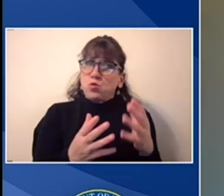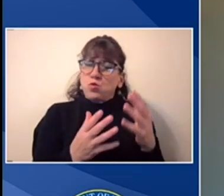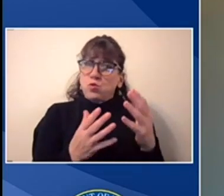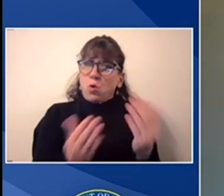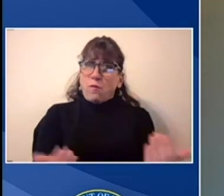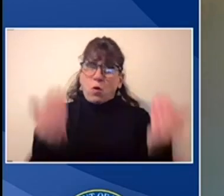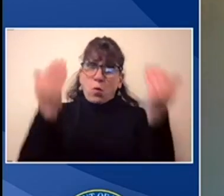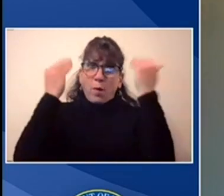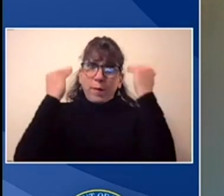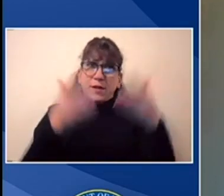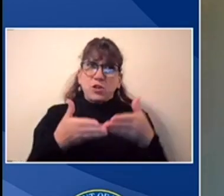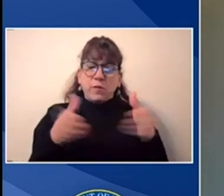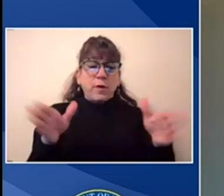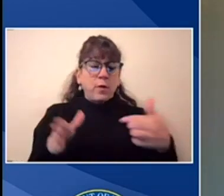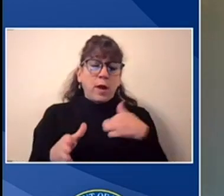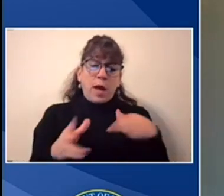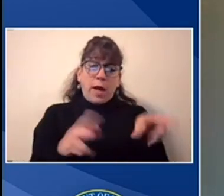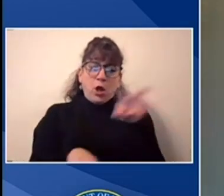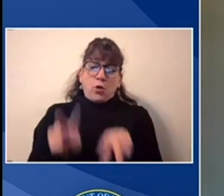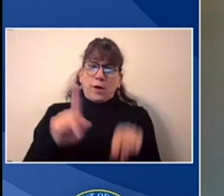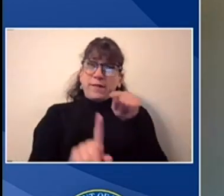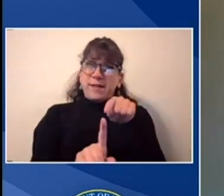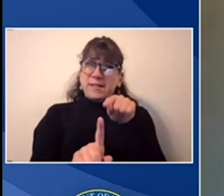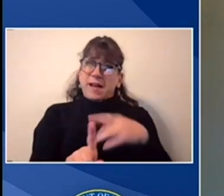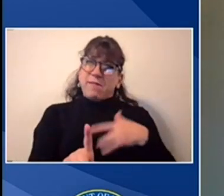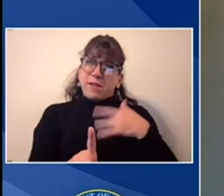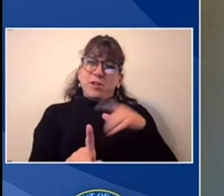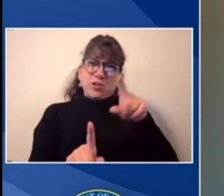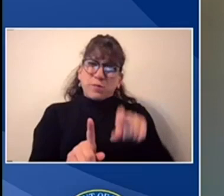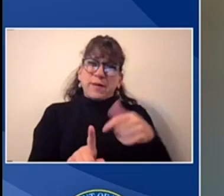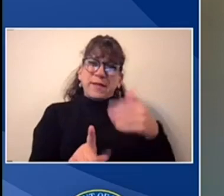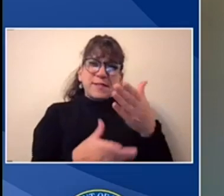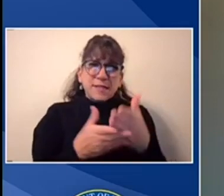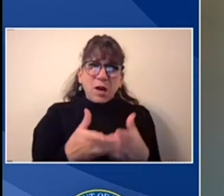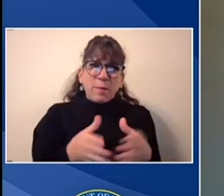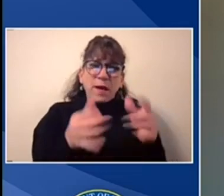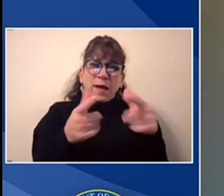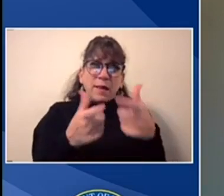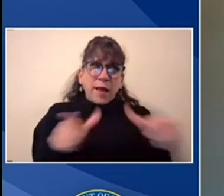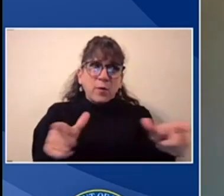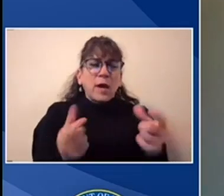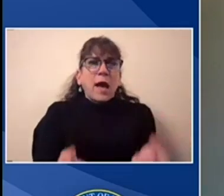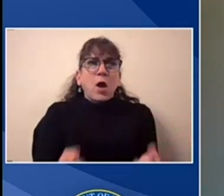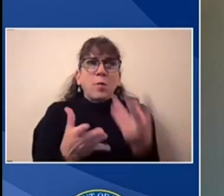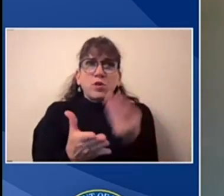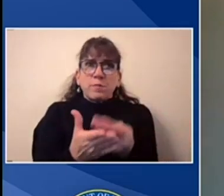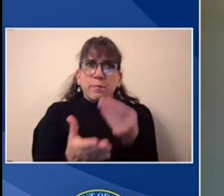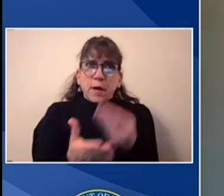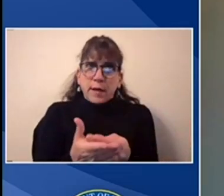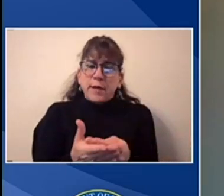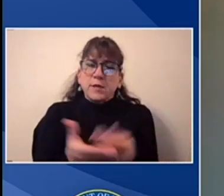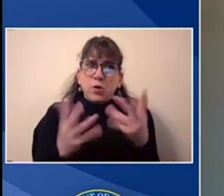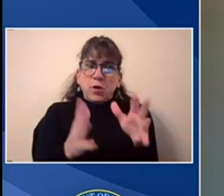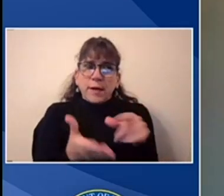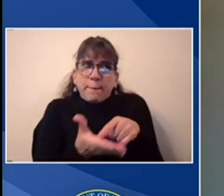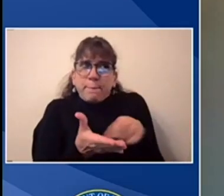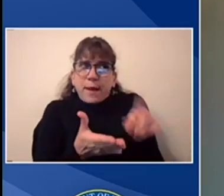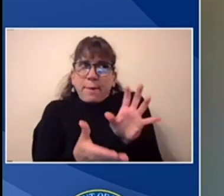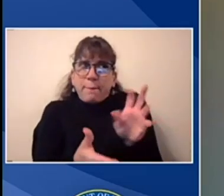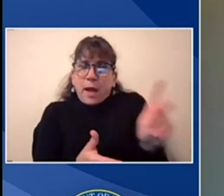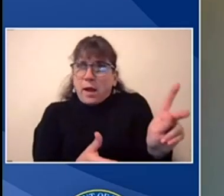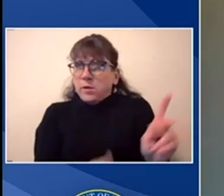Because as I look at this, what I'm thinking is that there should be some language in here around how much money has been repaid.